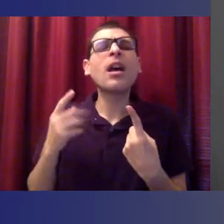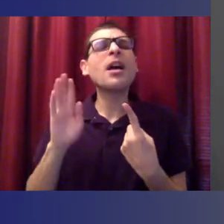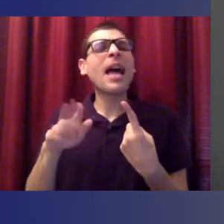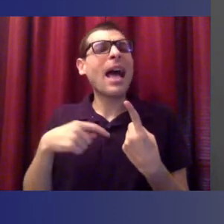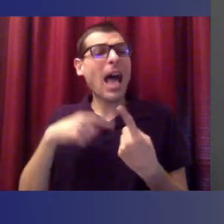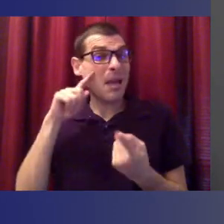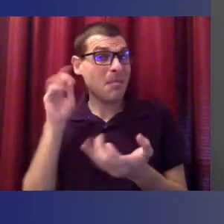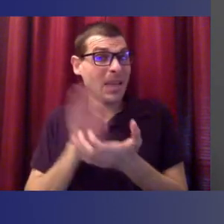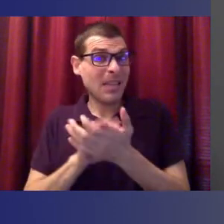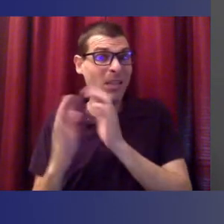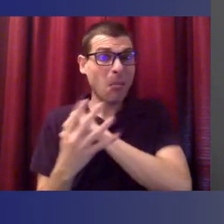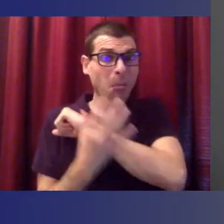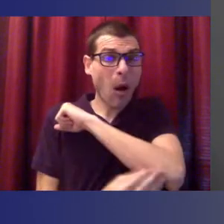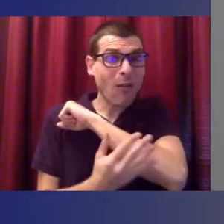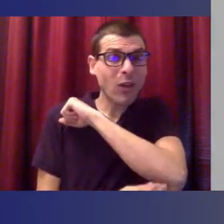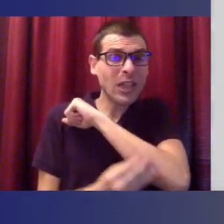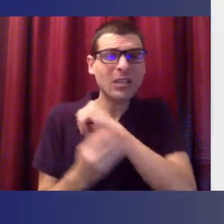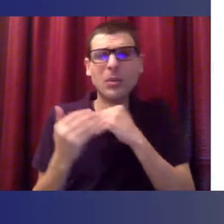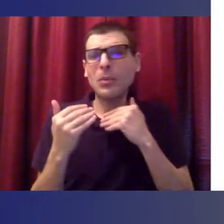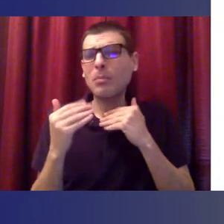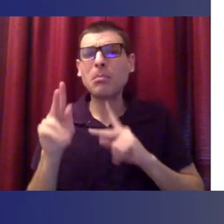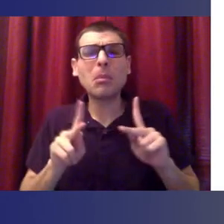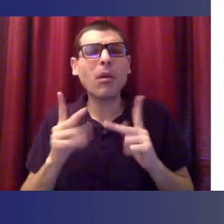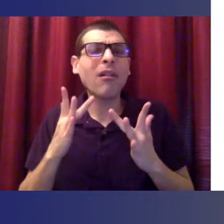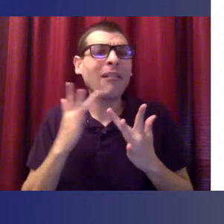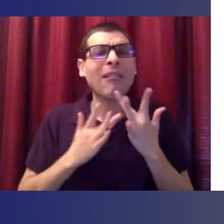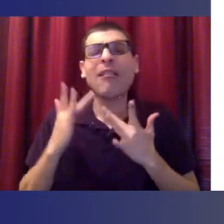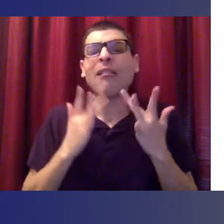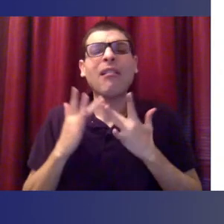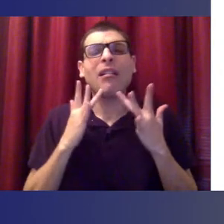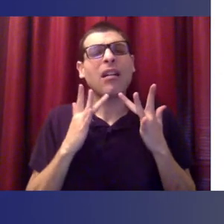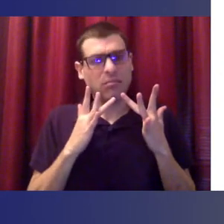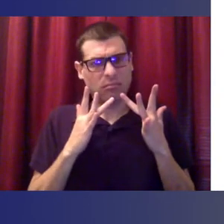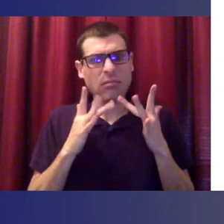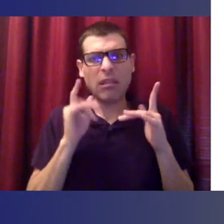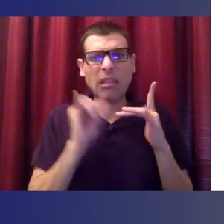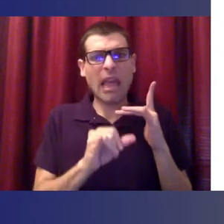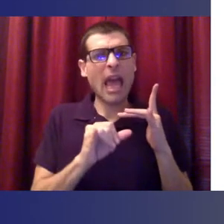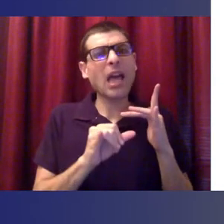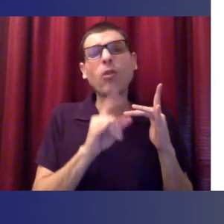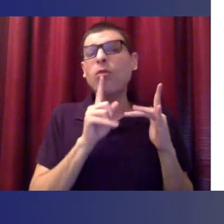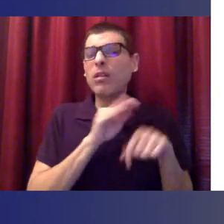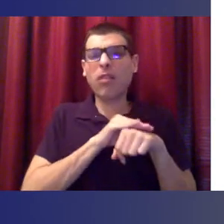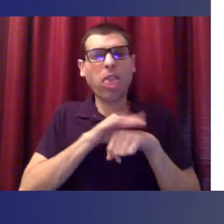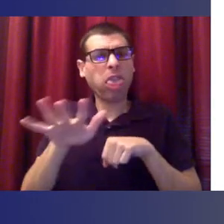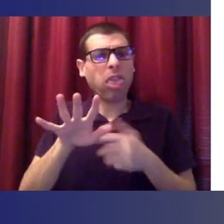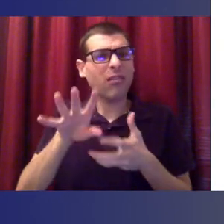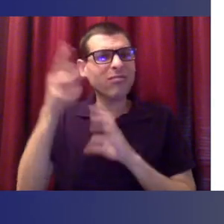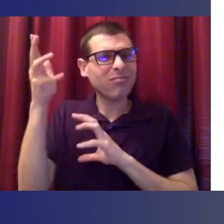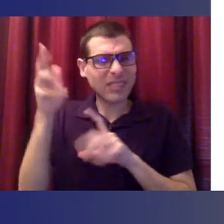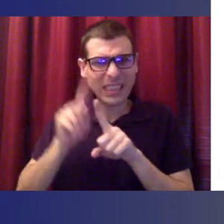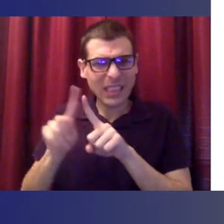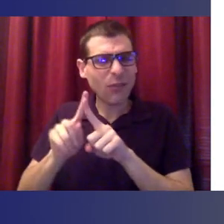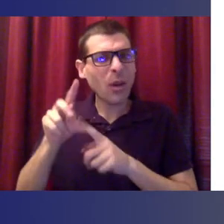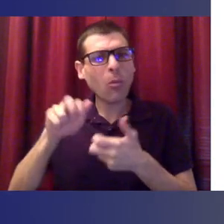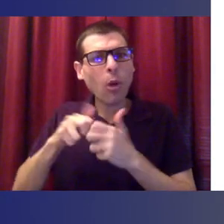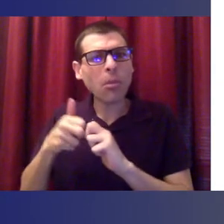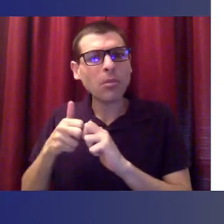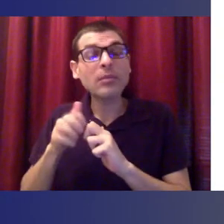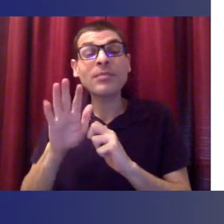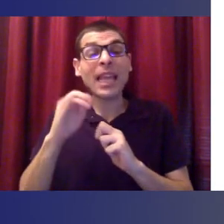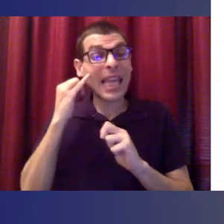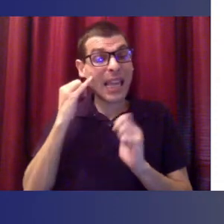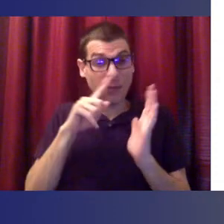and economic challenges. By identifying and analyzing geographic and social